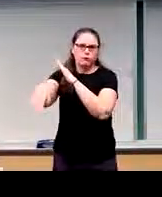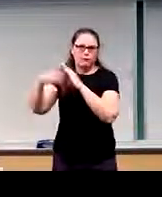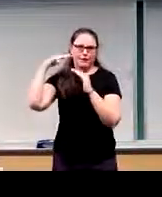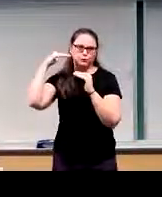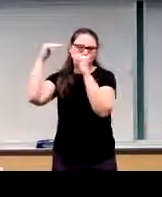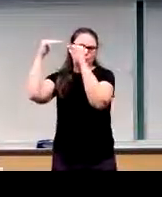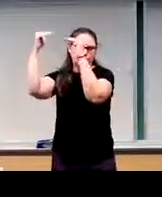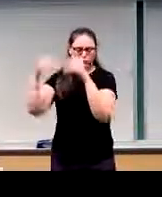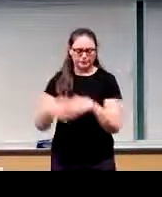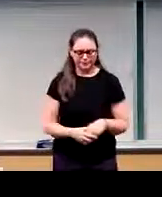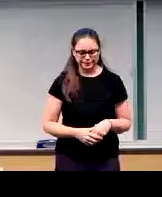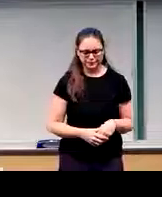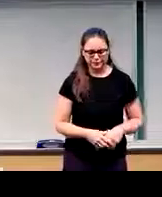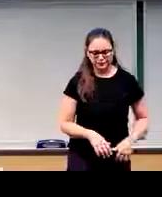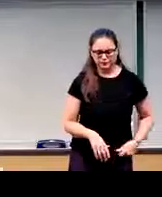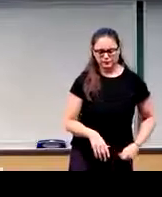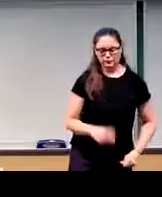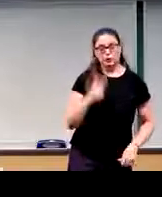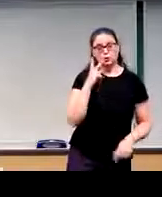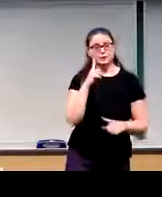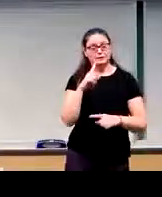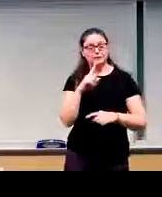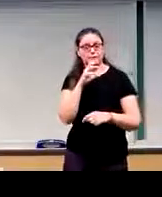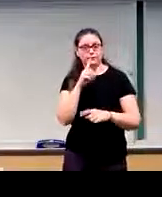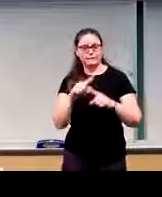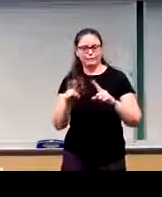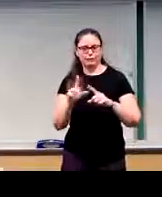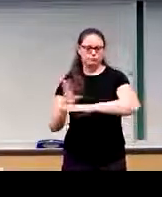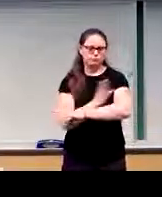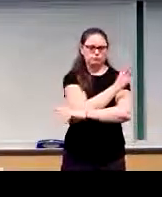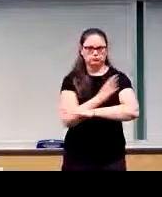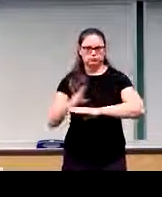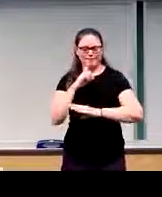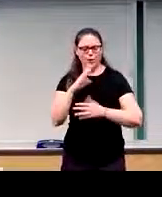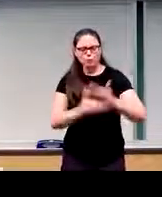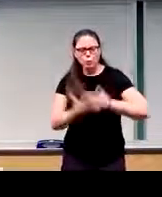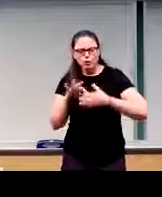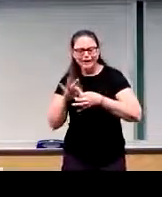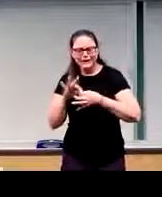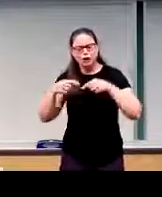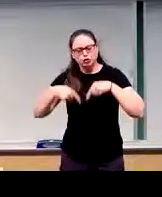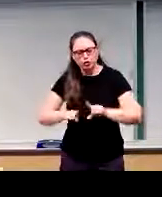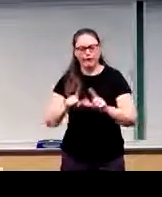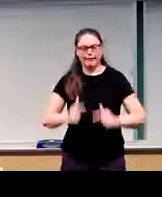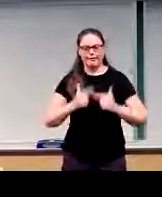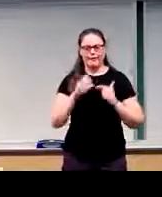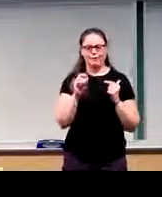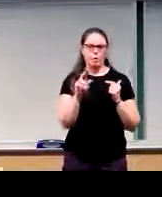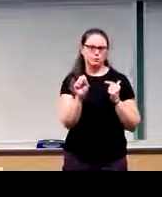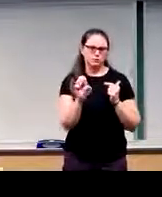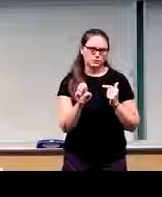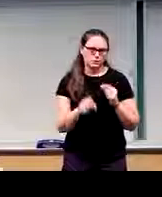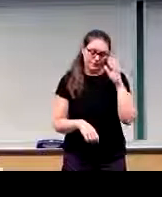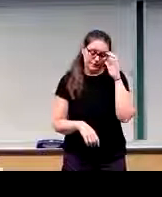began long before older adulthood, and the dynamics of social connectedness evolve throughout the life course. And to